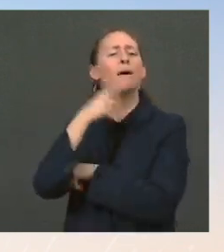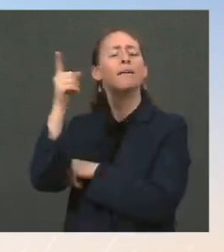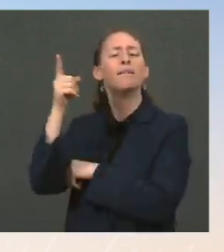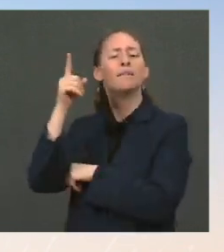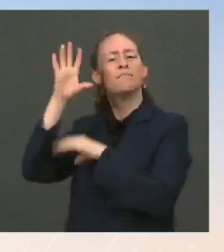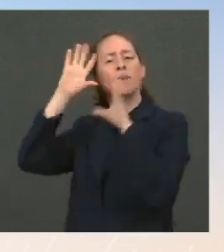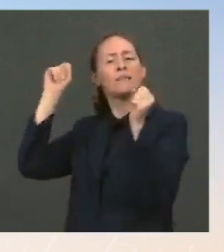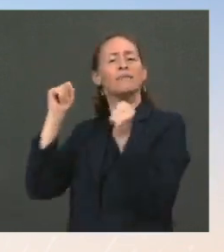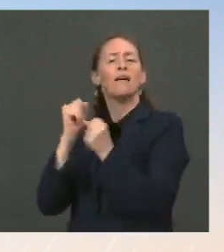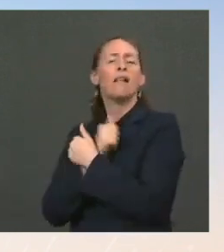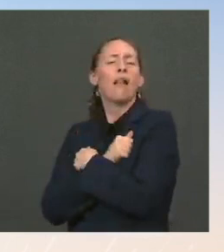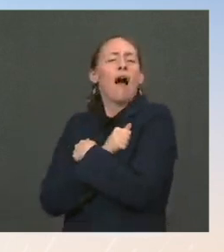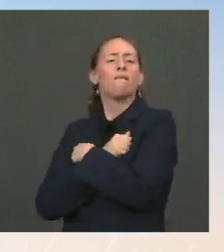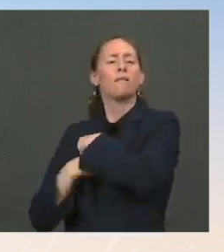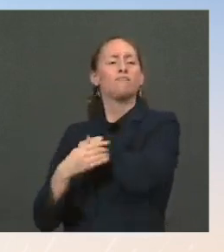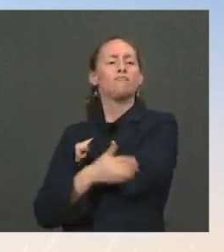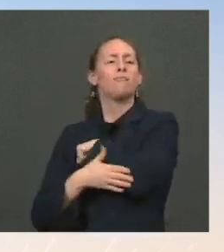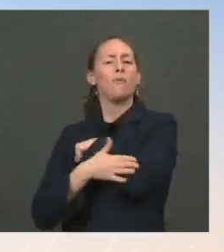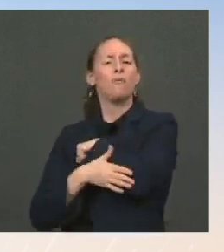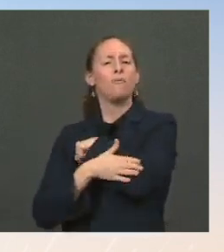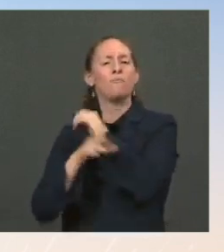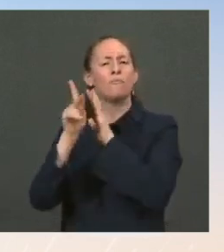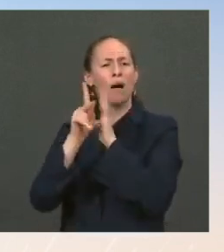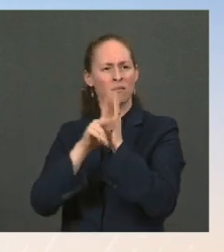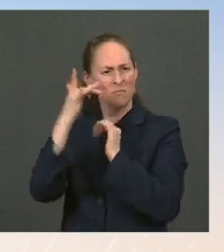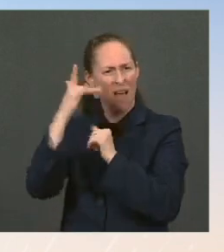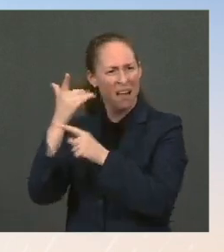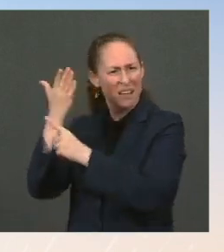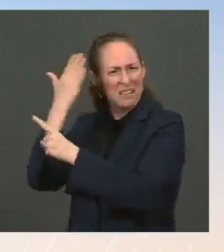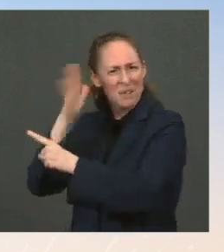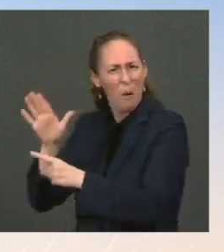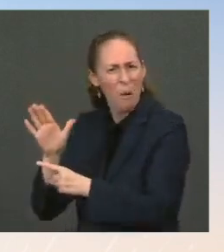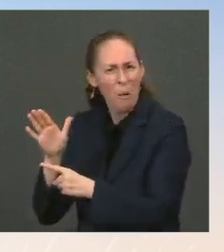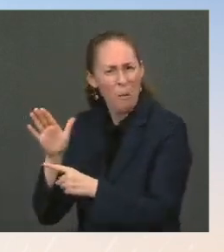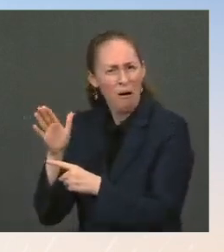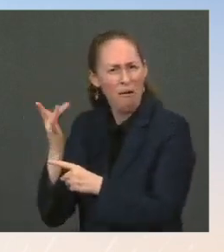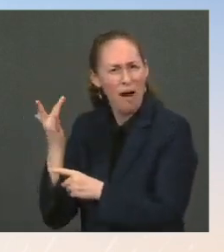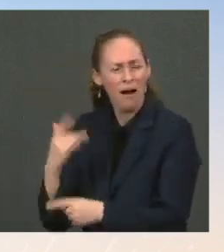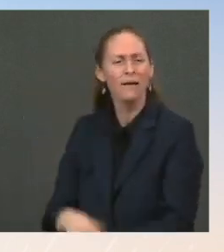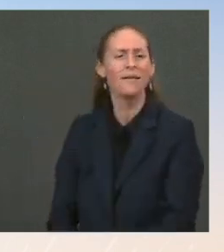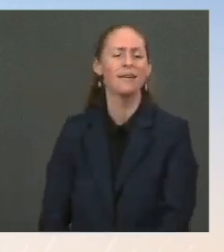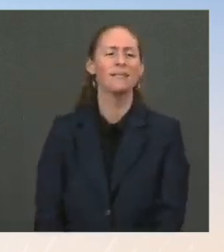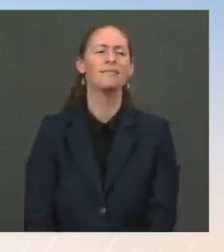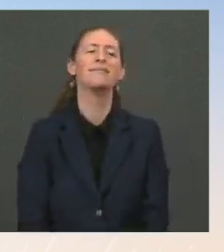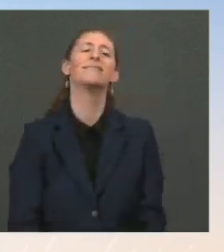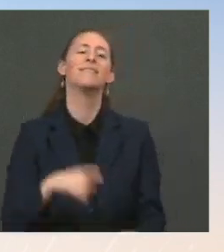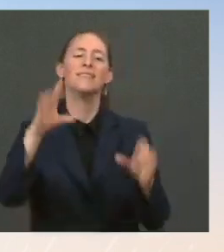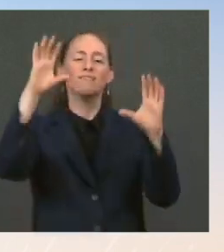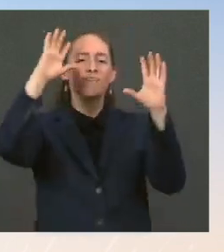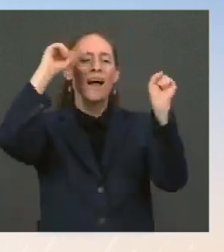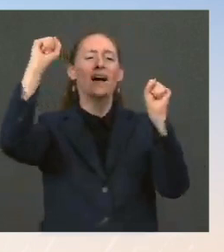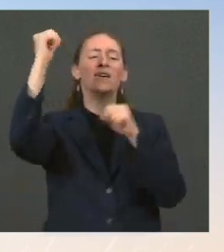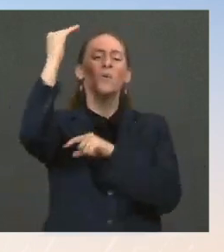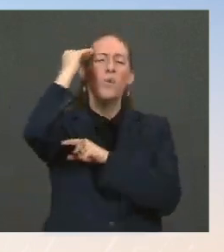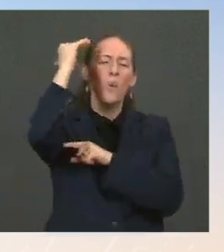doesn't he know about these things in real time? Of course he knew about the French being